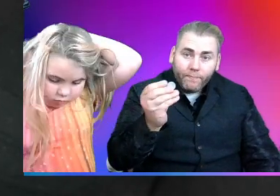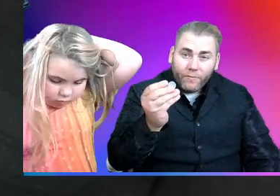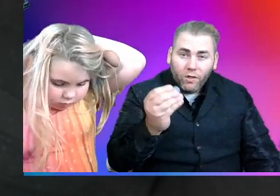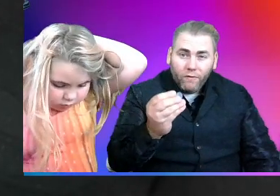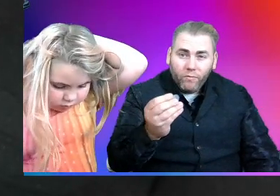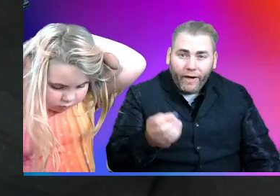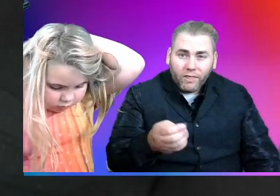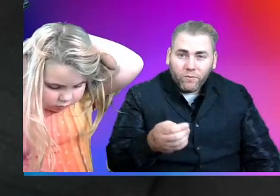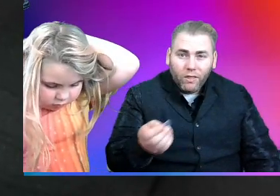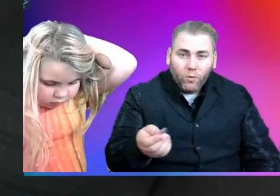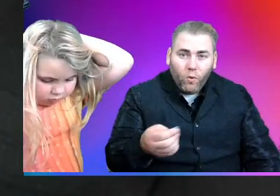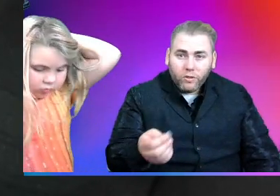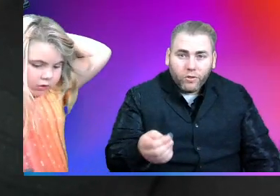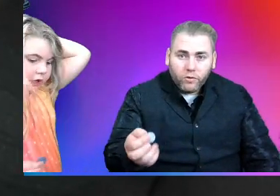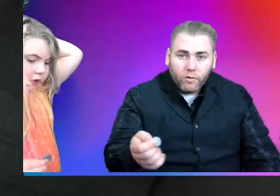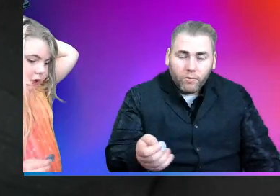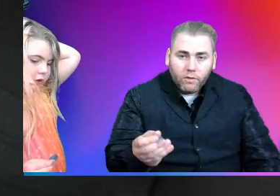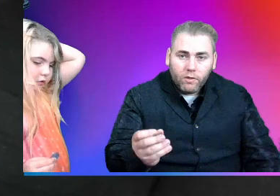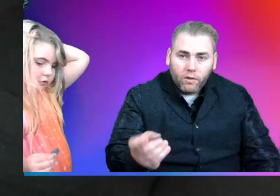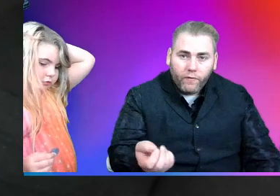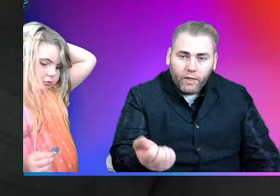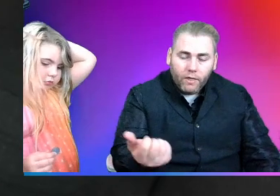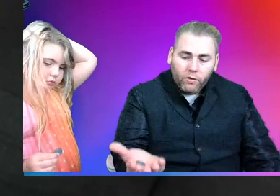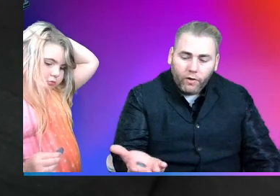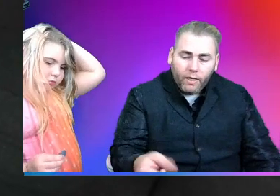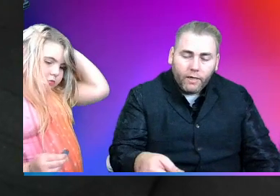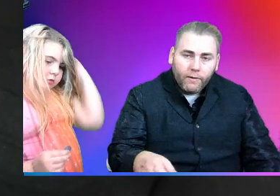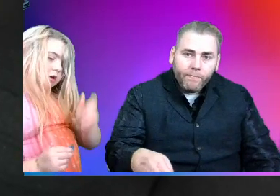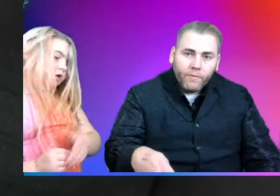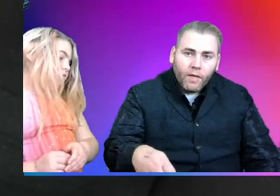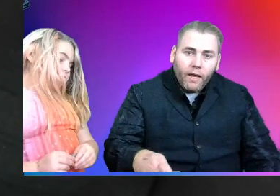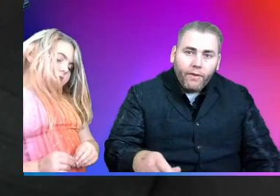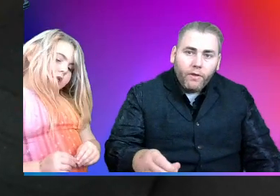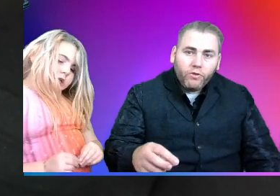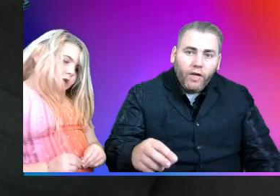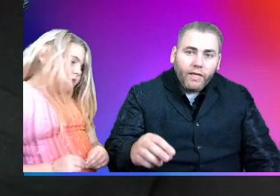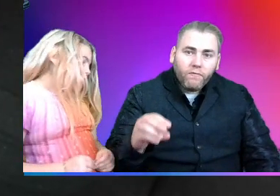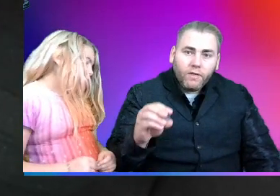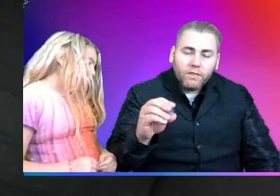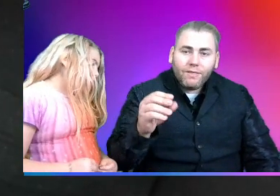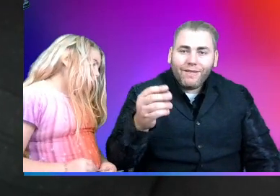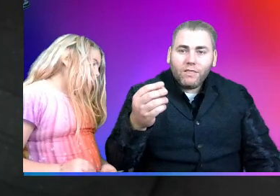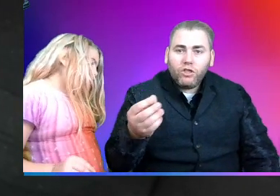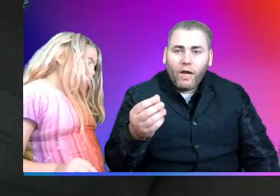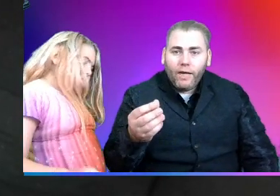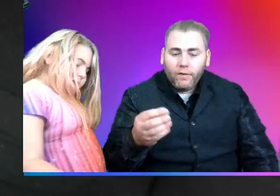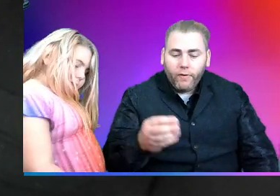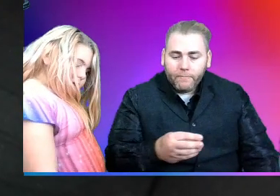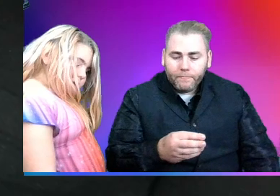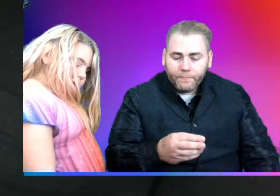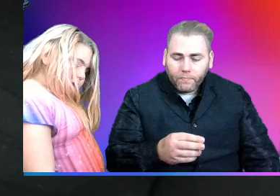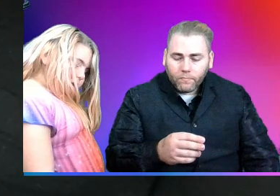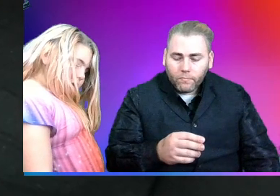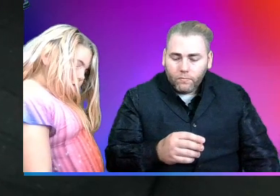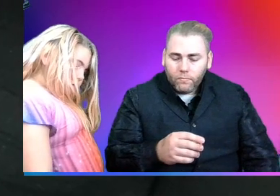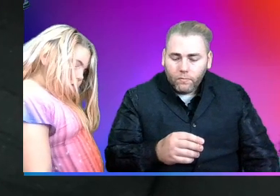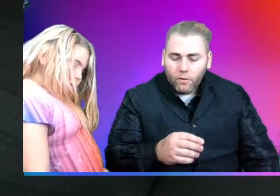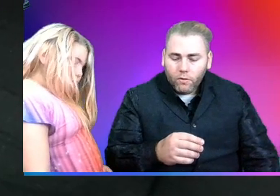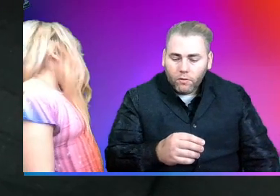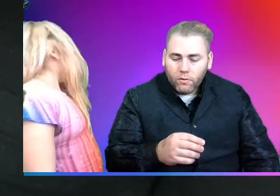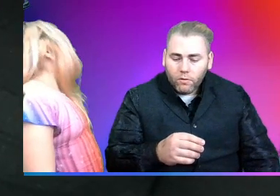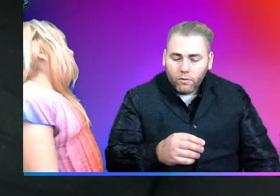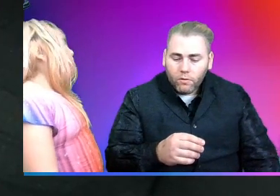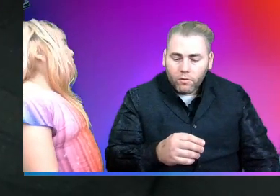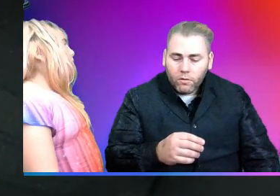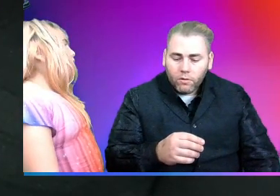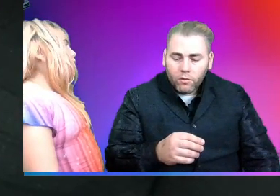this. You can even practice with a little washer or something that'll fit into your hand. And the objective is that it's shiny, right? Daddy, one of my